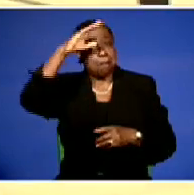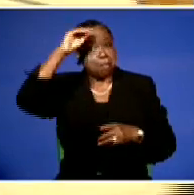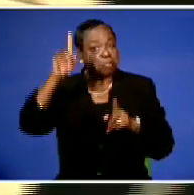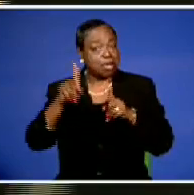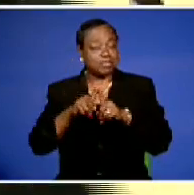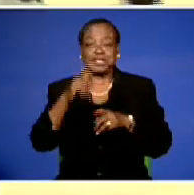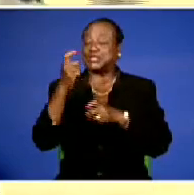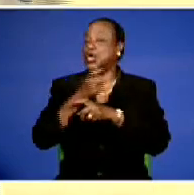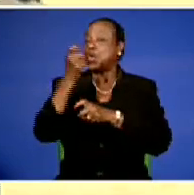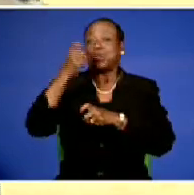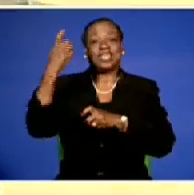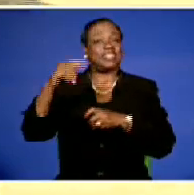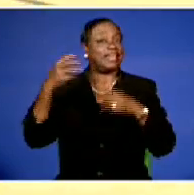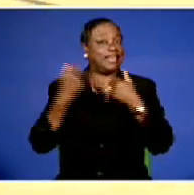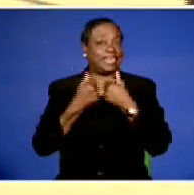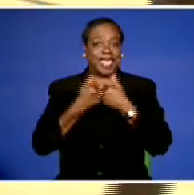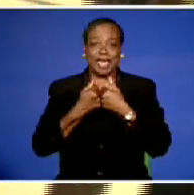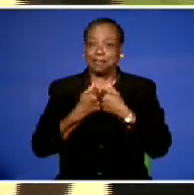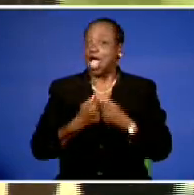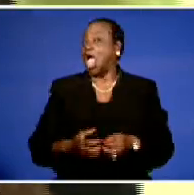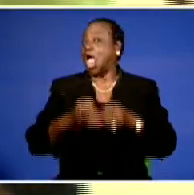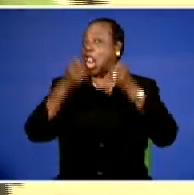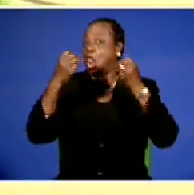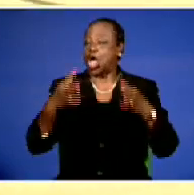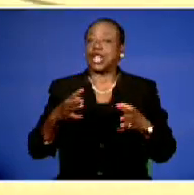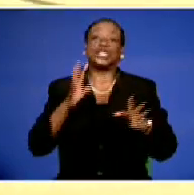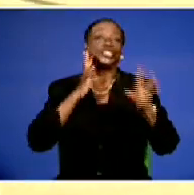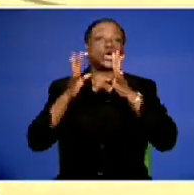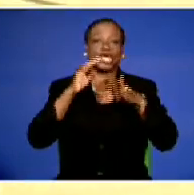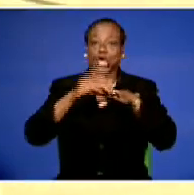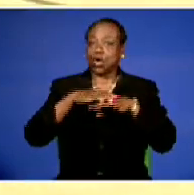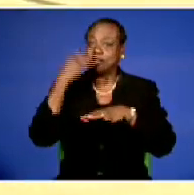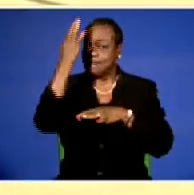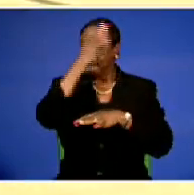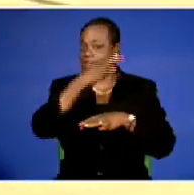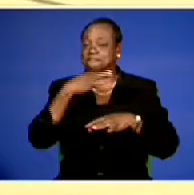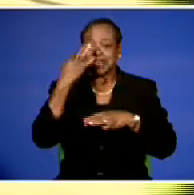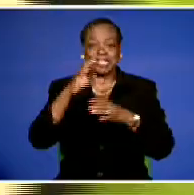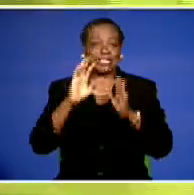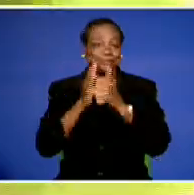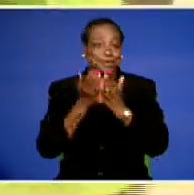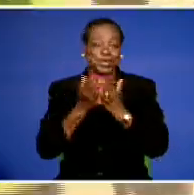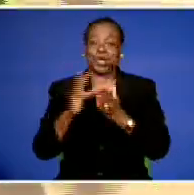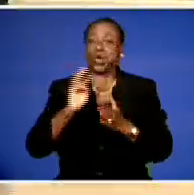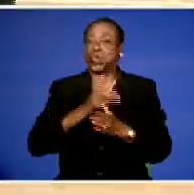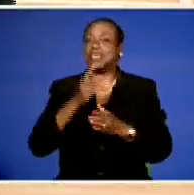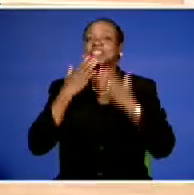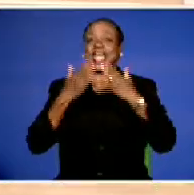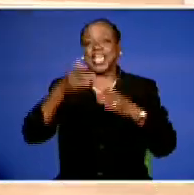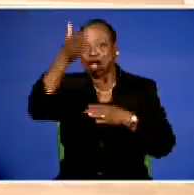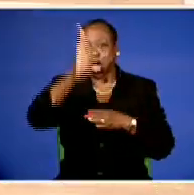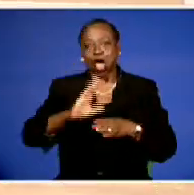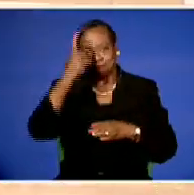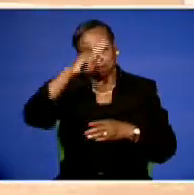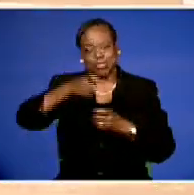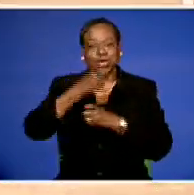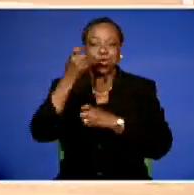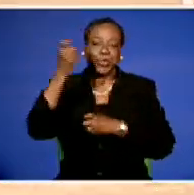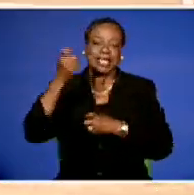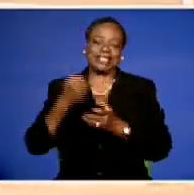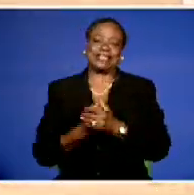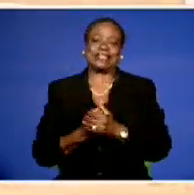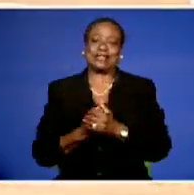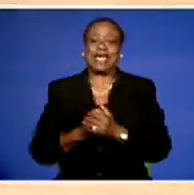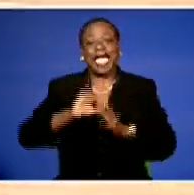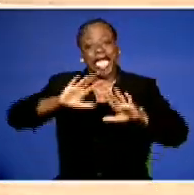lot of trash talking going on Facebook, and we know they was going to bring it to us. You know what I mean? We just thank Almighty God for the win. How does it feel to have bragging